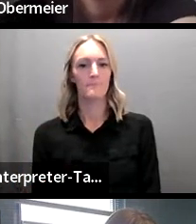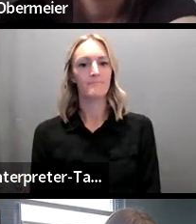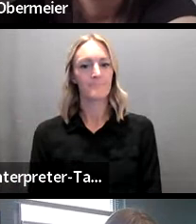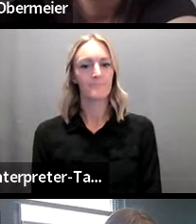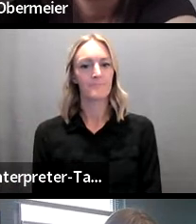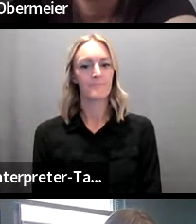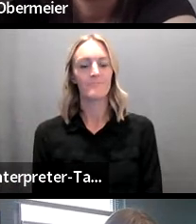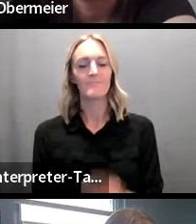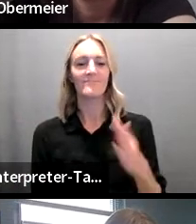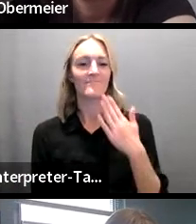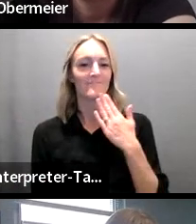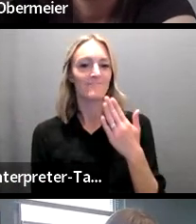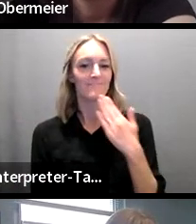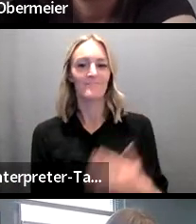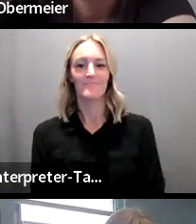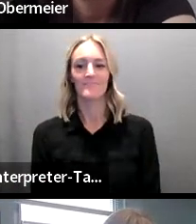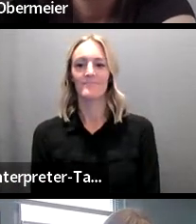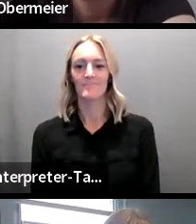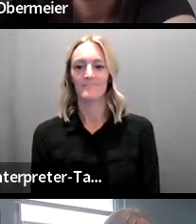Thank you for sharing that.